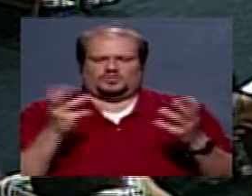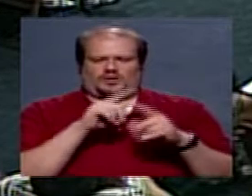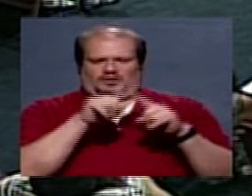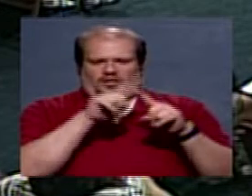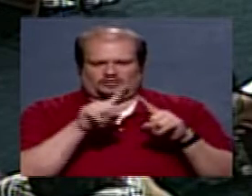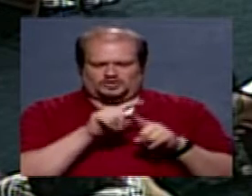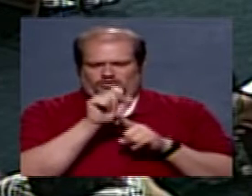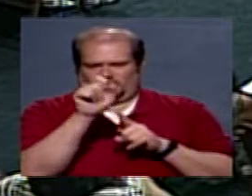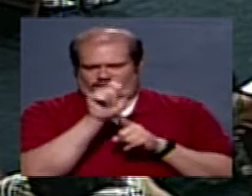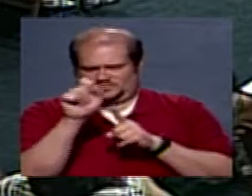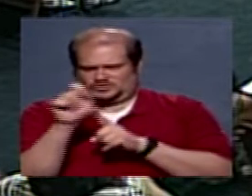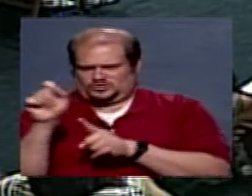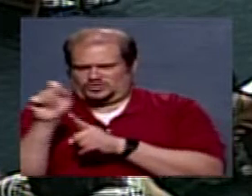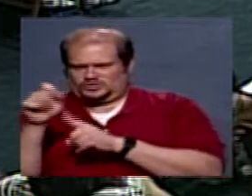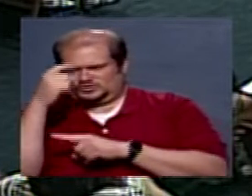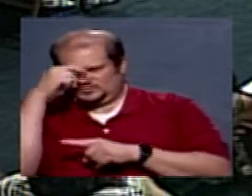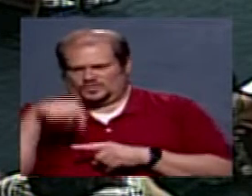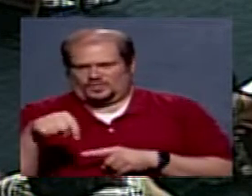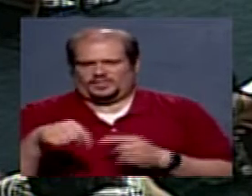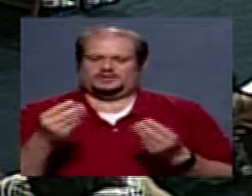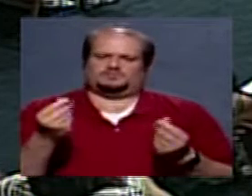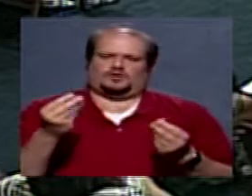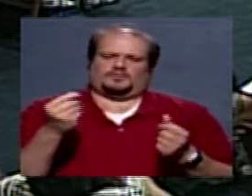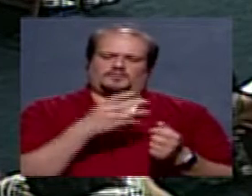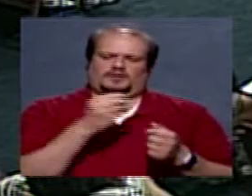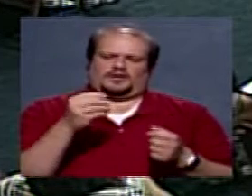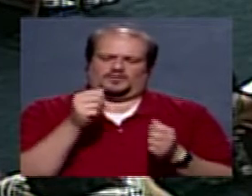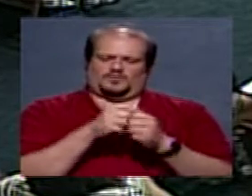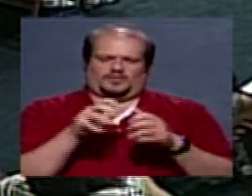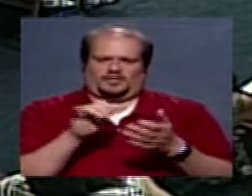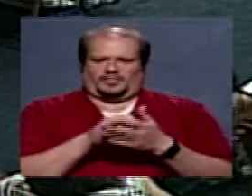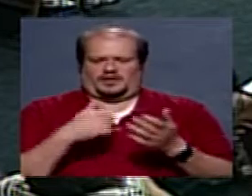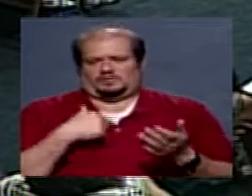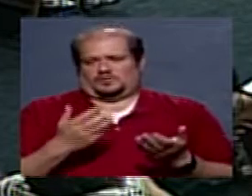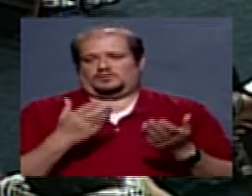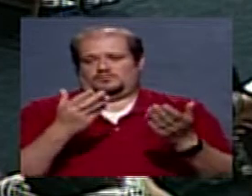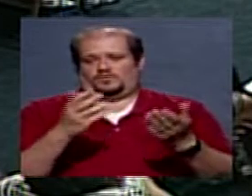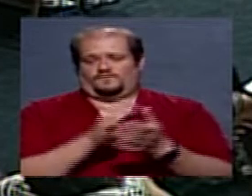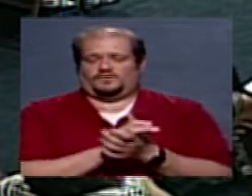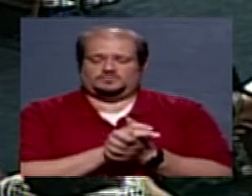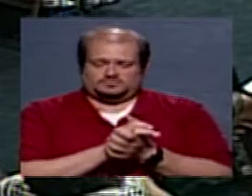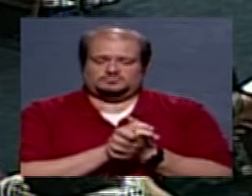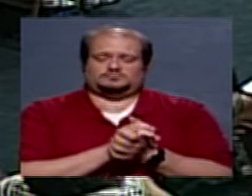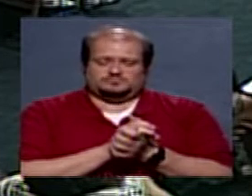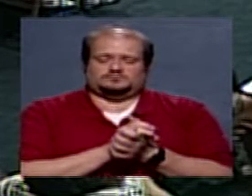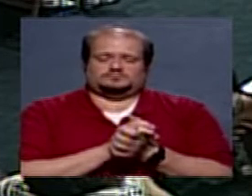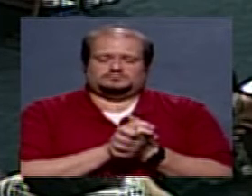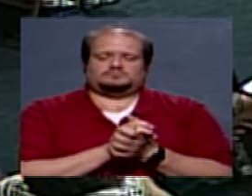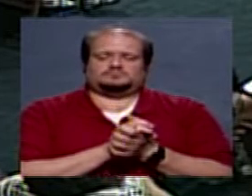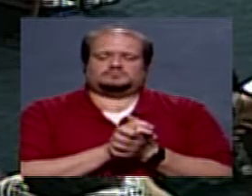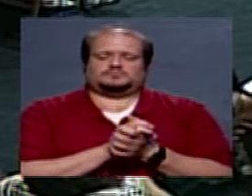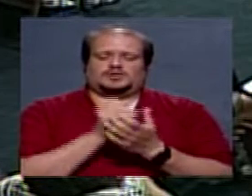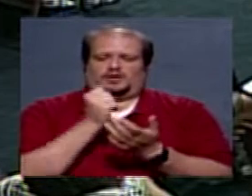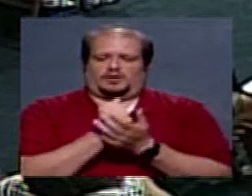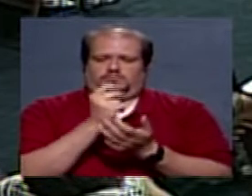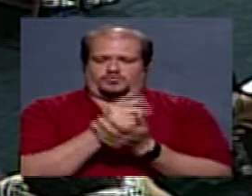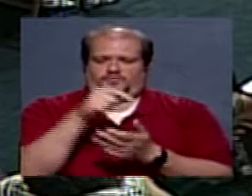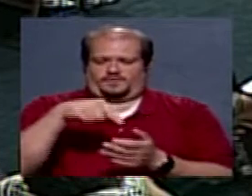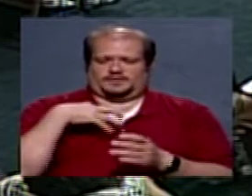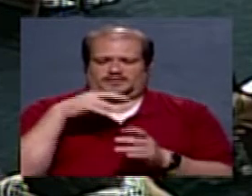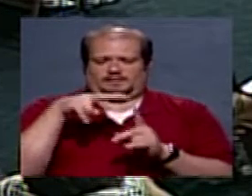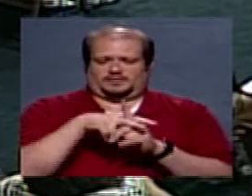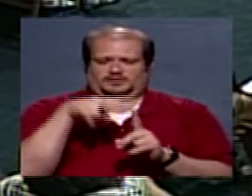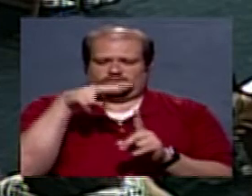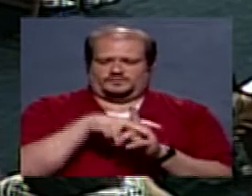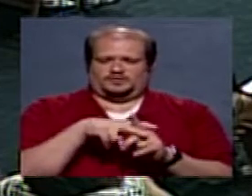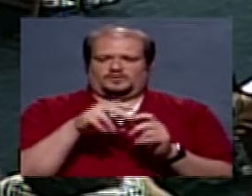alternative scenarios for this property. And so with that, I'm going to make a motion to approve this application as